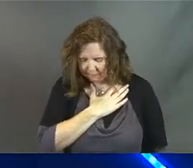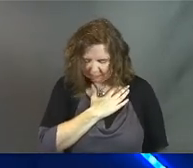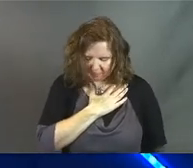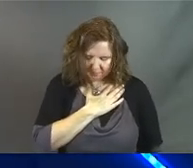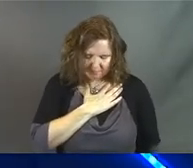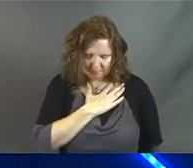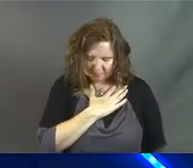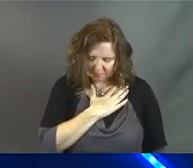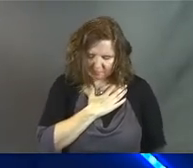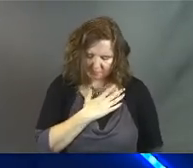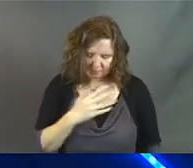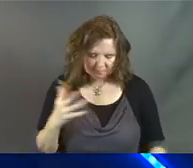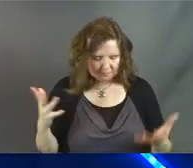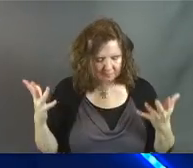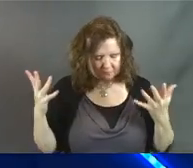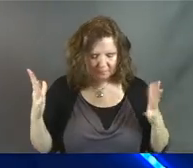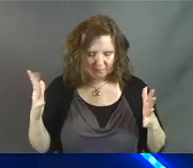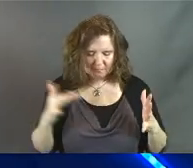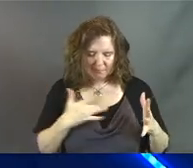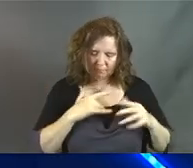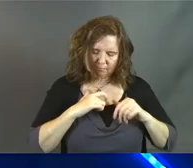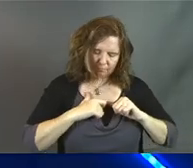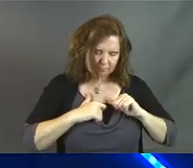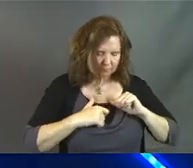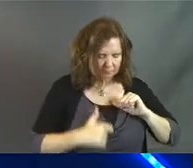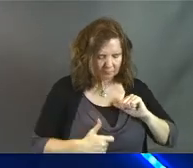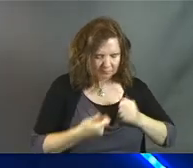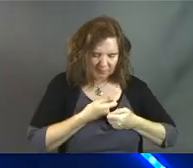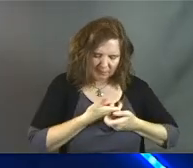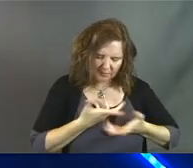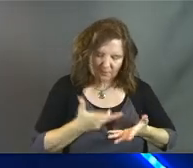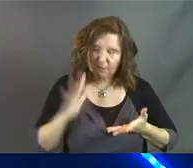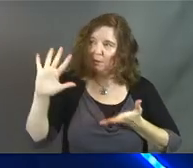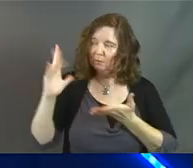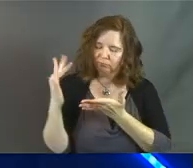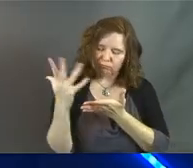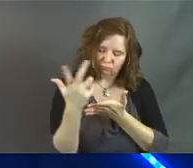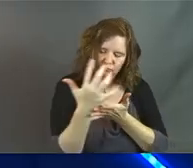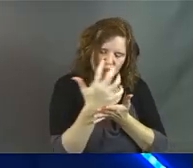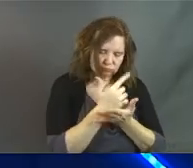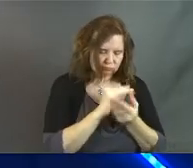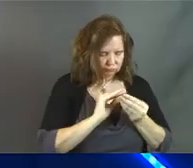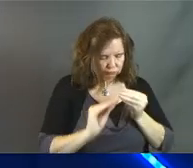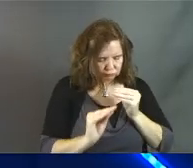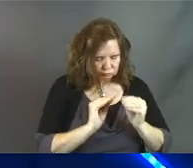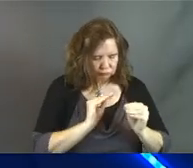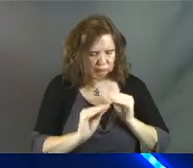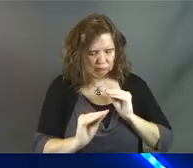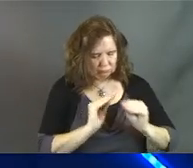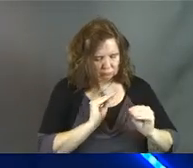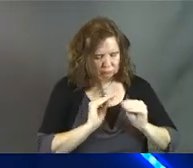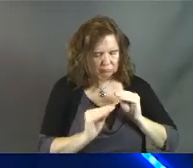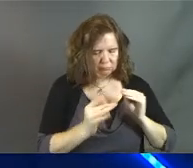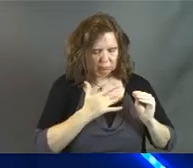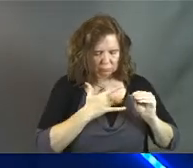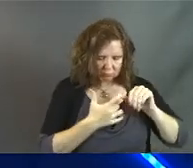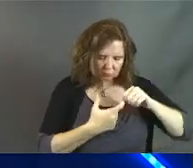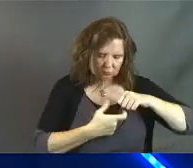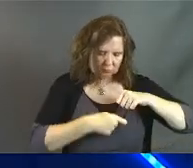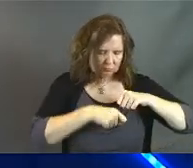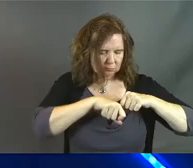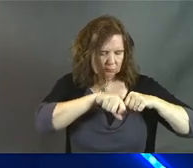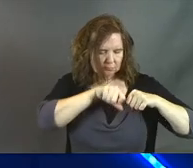reintroduced me to your love. You picked up all my pieces and put